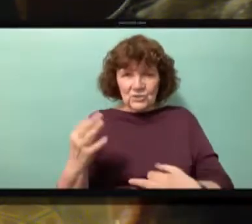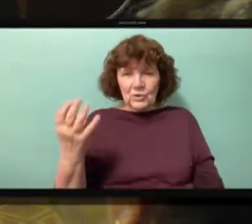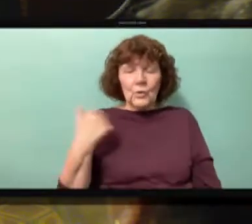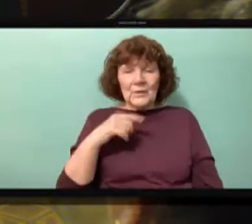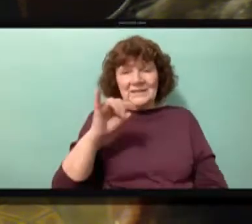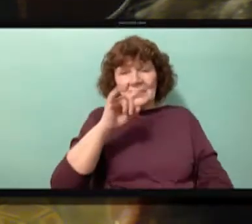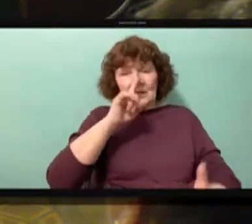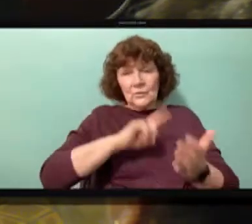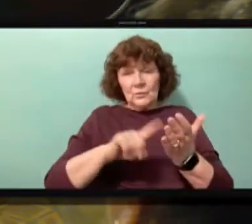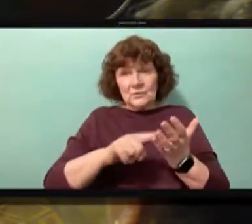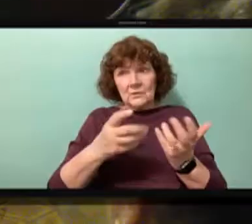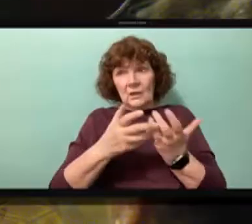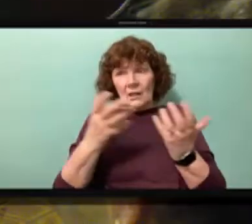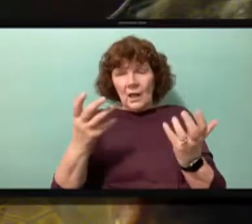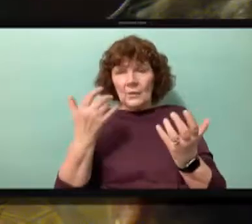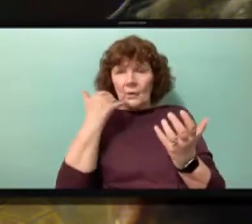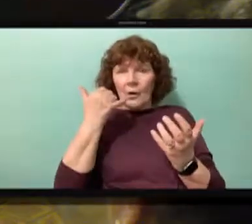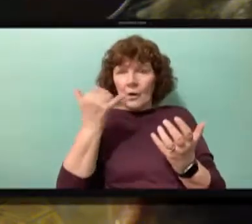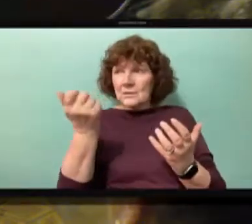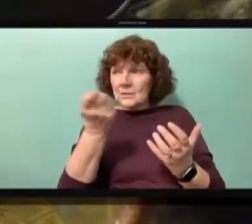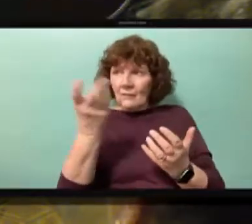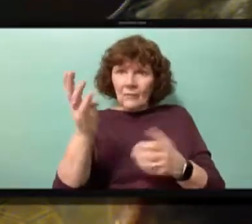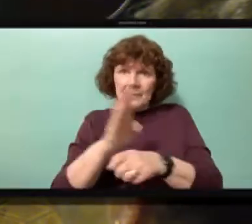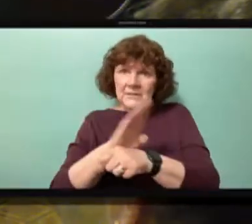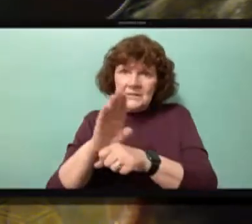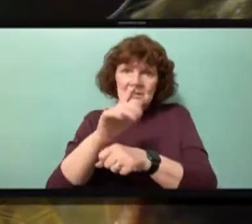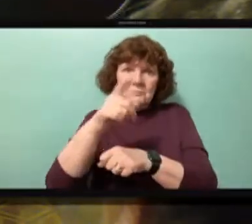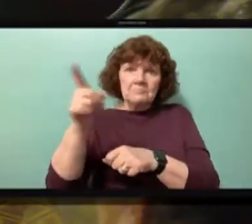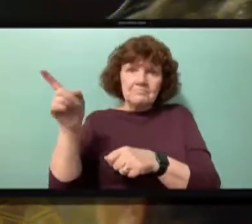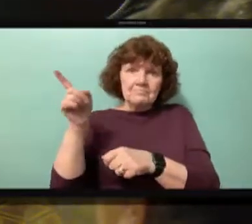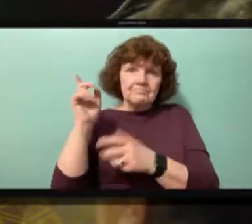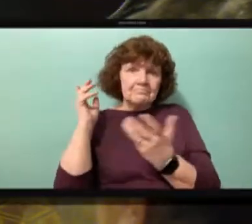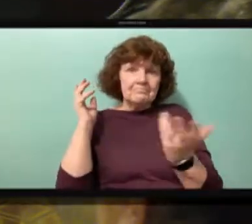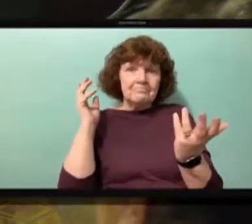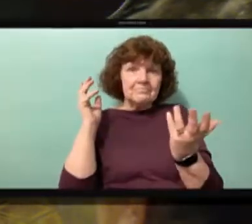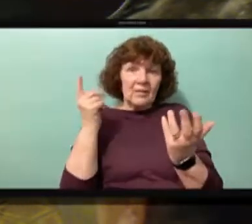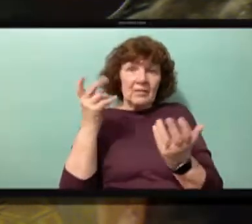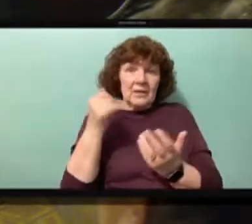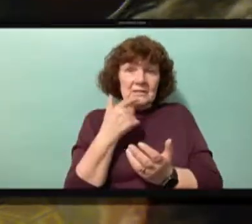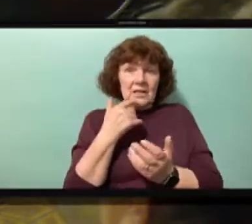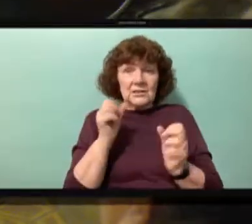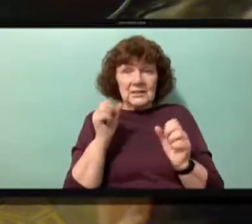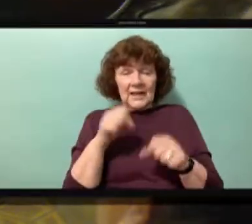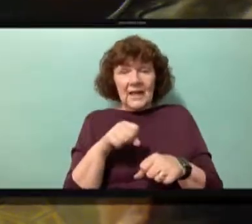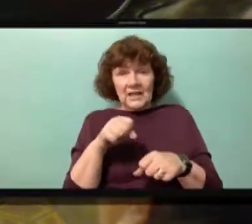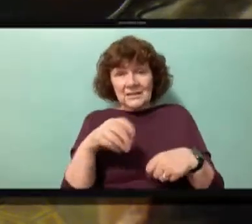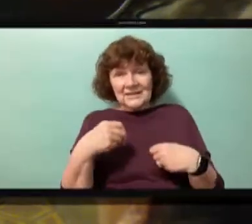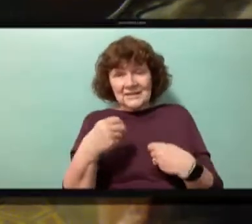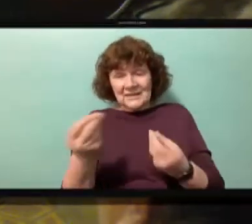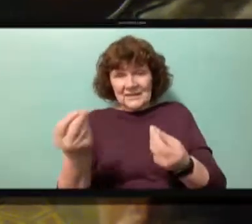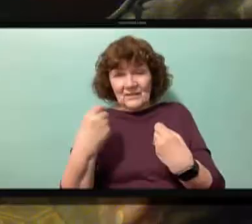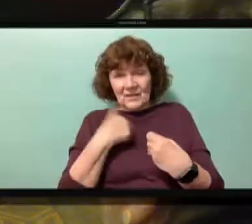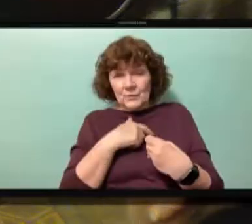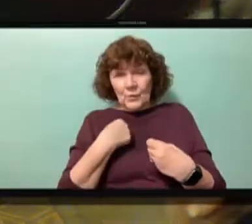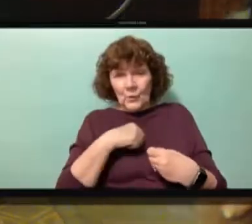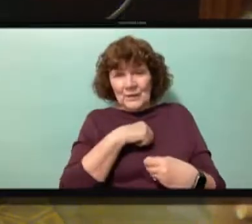we even had called, and even though they kind of said that they could, when you talk to them, they actually couldn't do what we